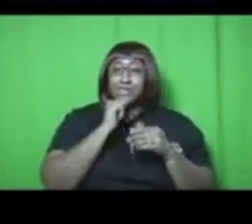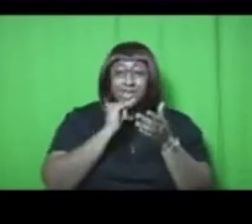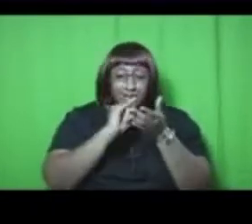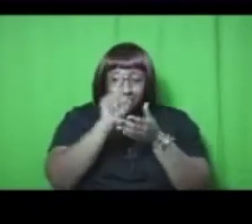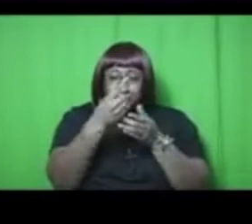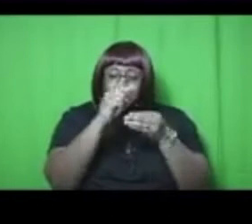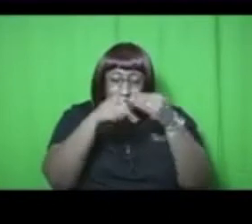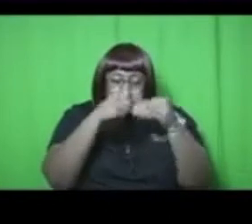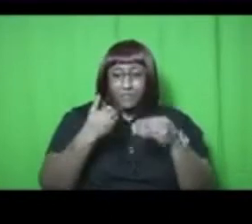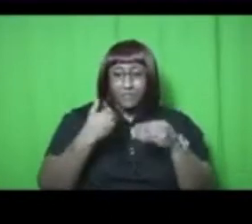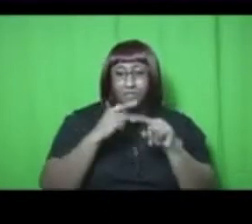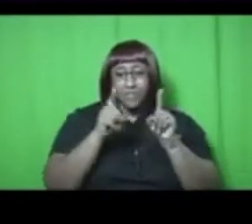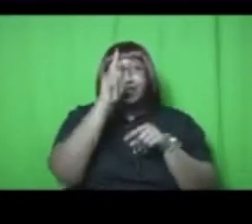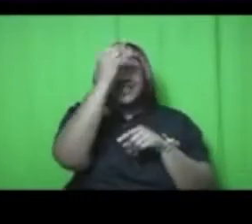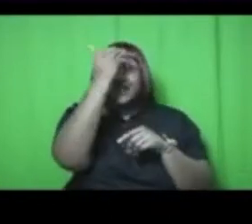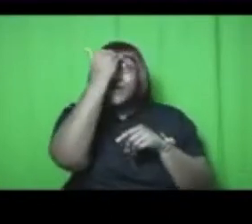me, he knows me.